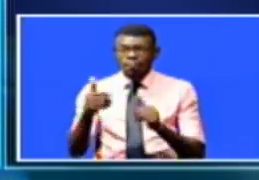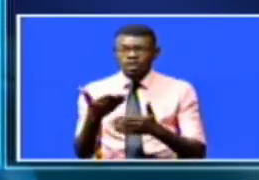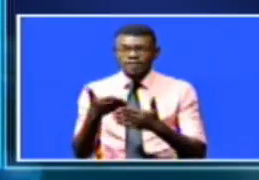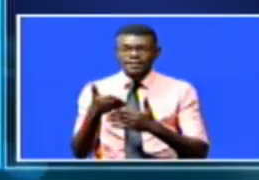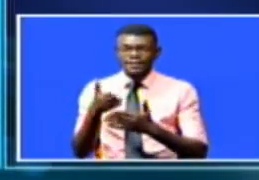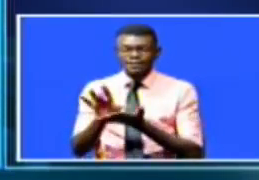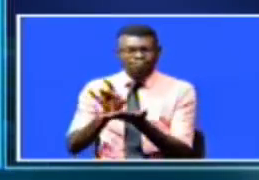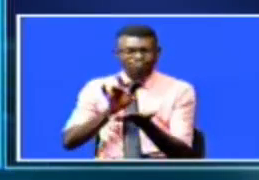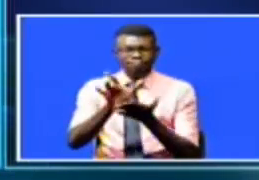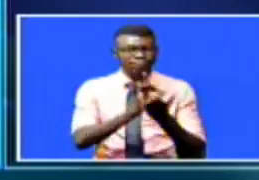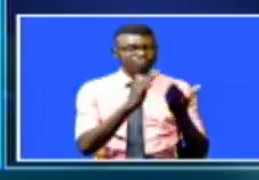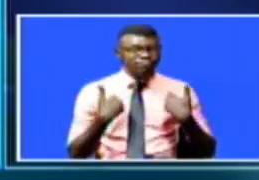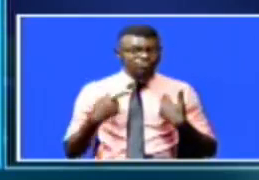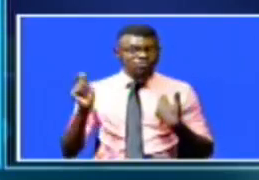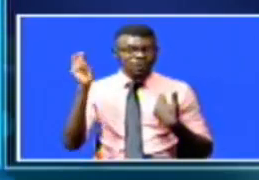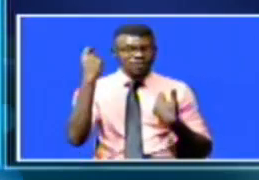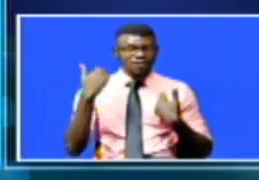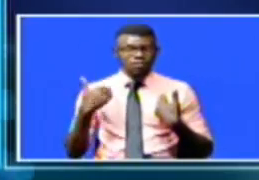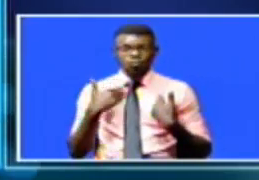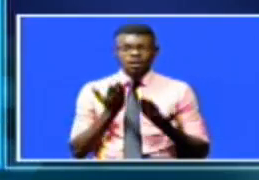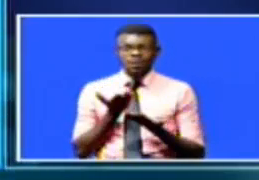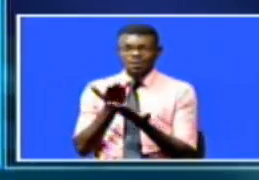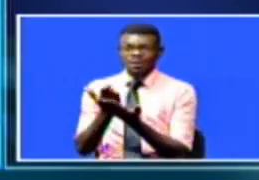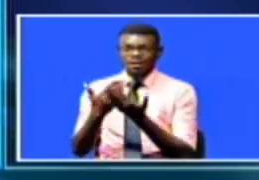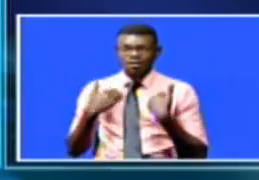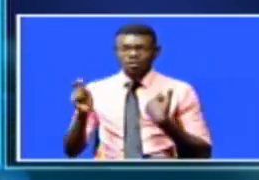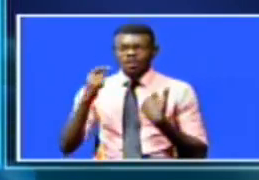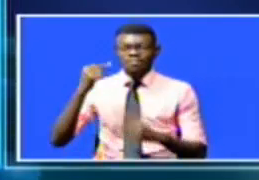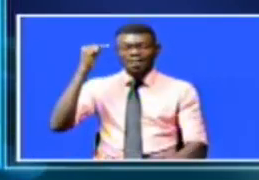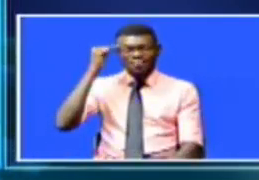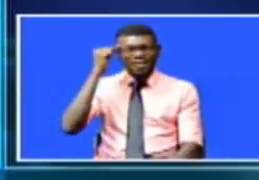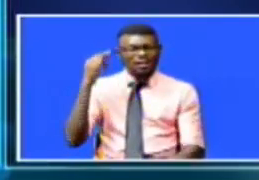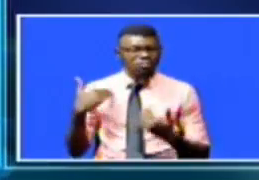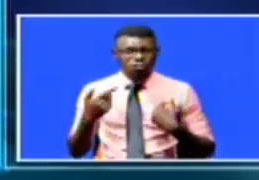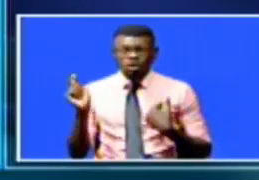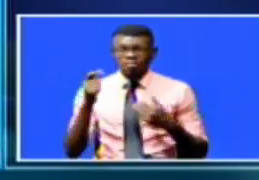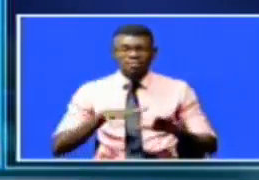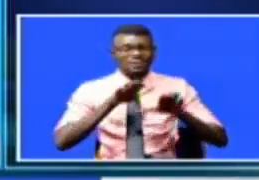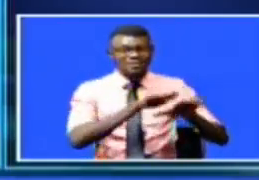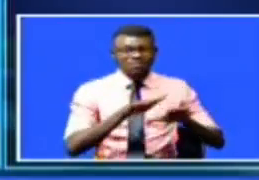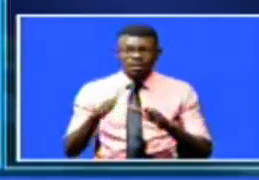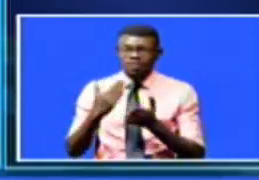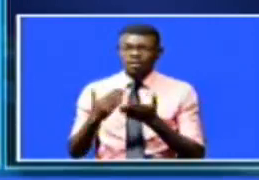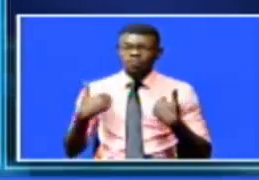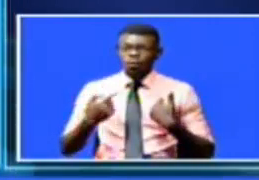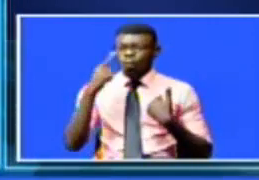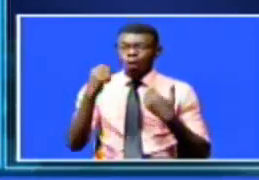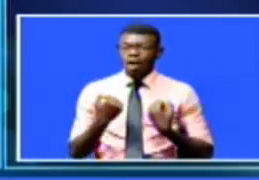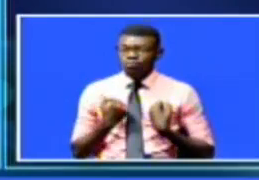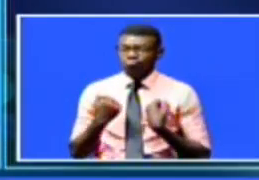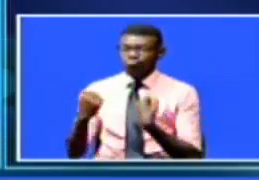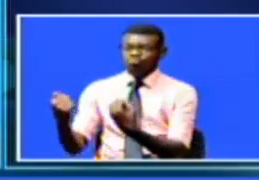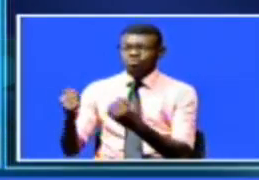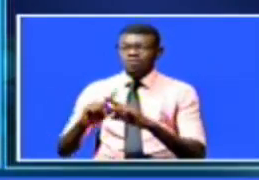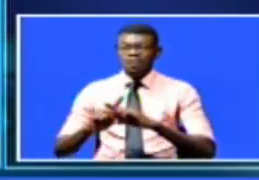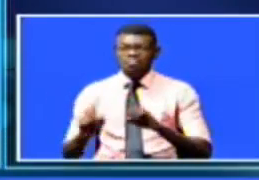think about those Kenyans, because those Kenyans are suffering. And it is sad that some of us will drive back to our homes while those Kenyans are